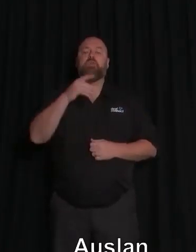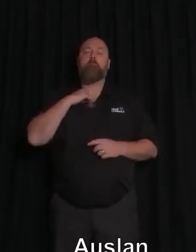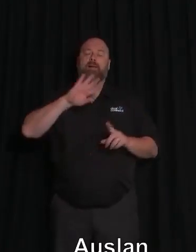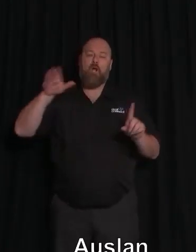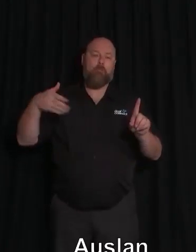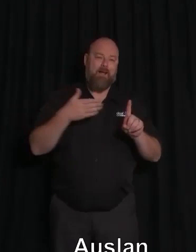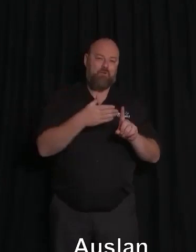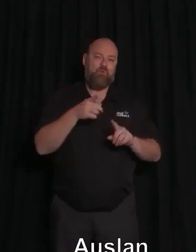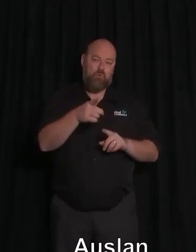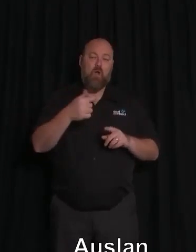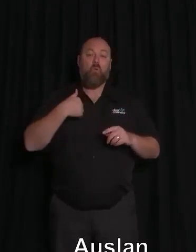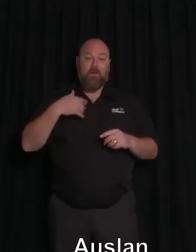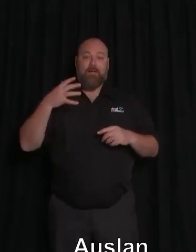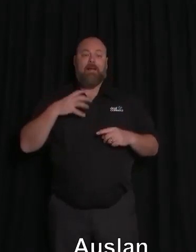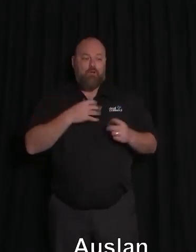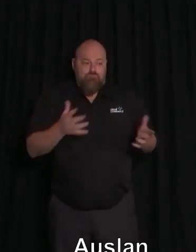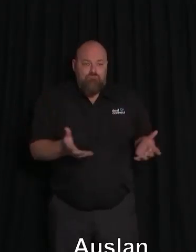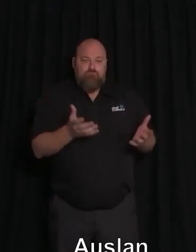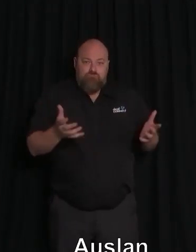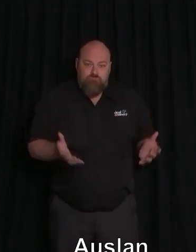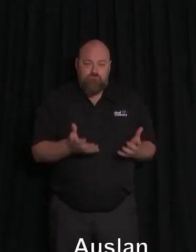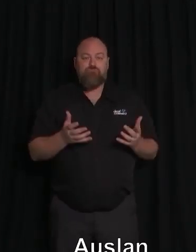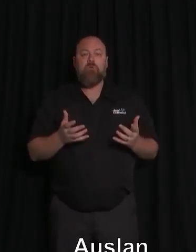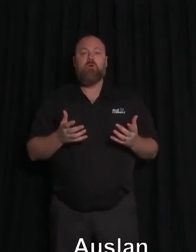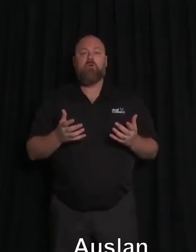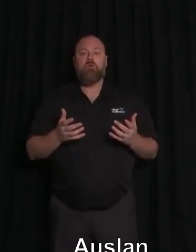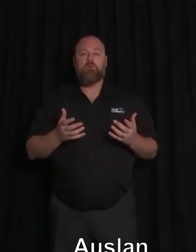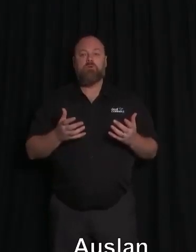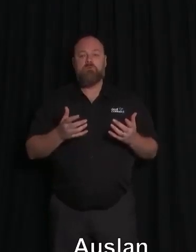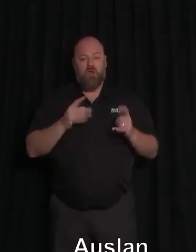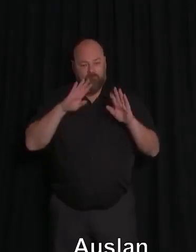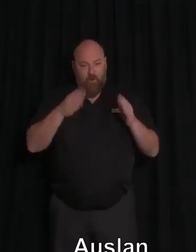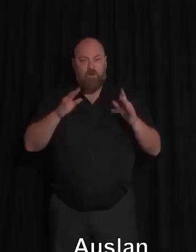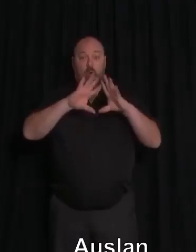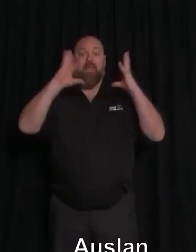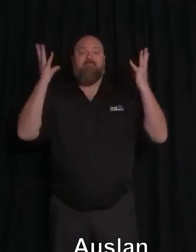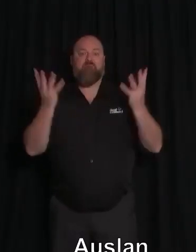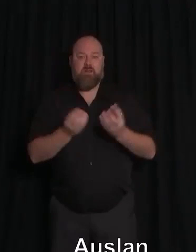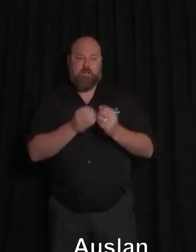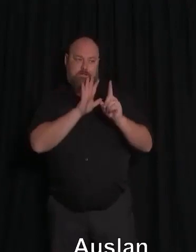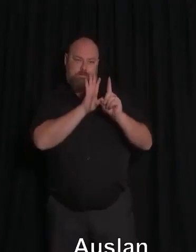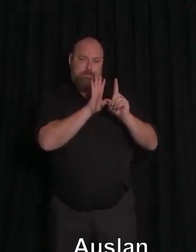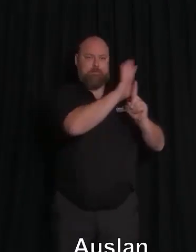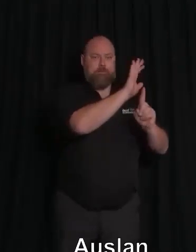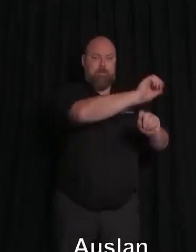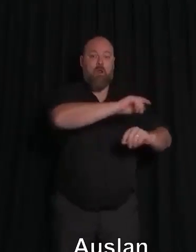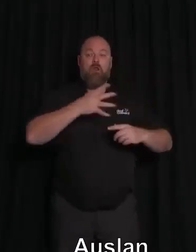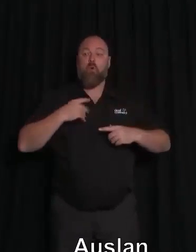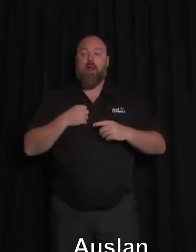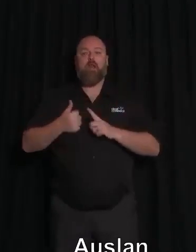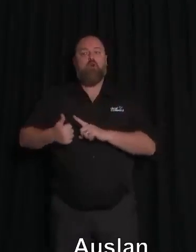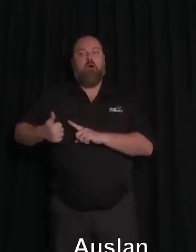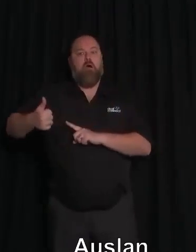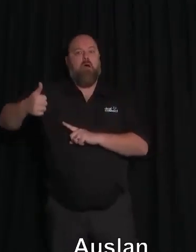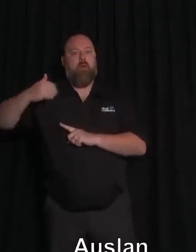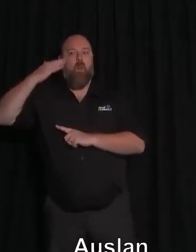we need to foster kind of a holistic pushback approach, and that means building alliances with the women's